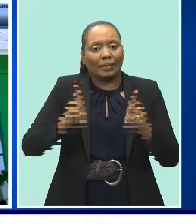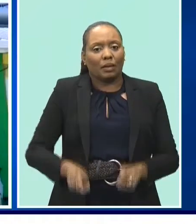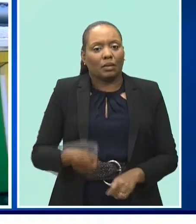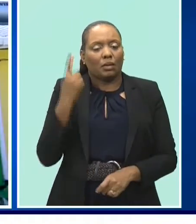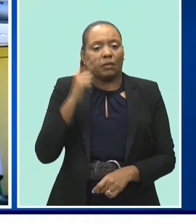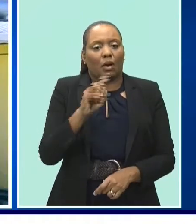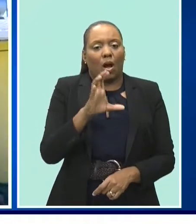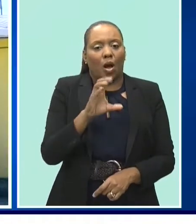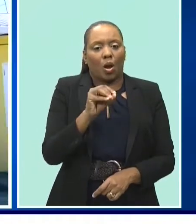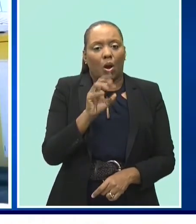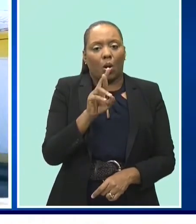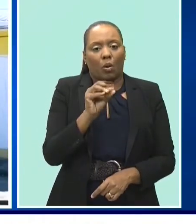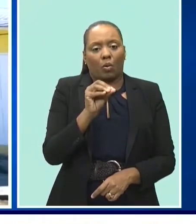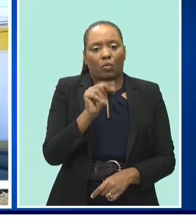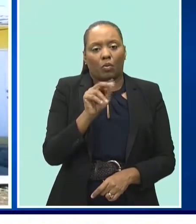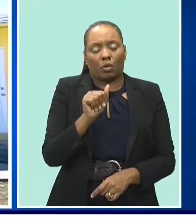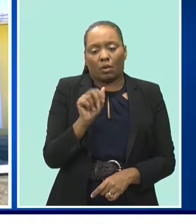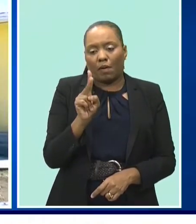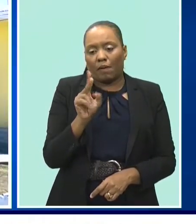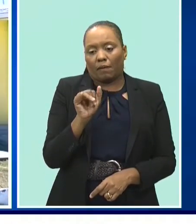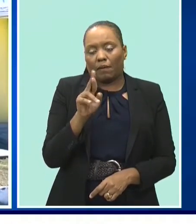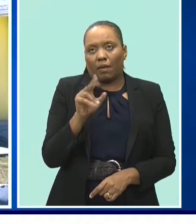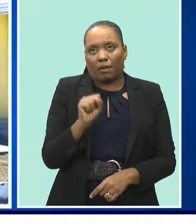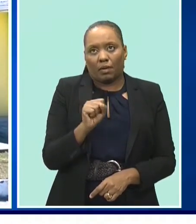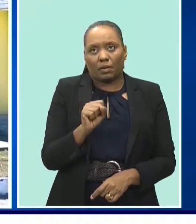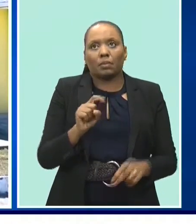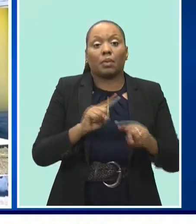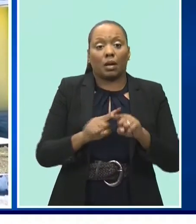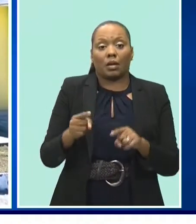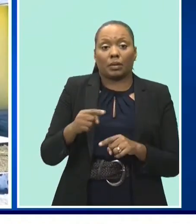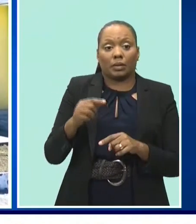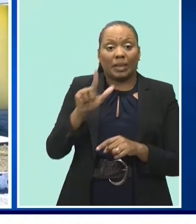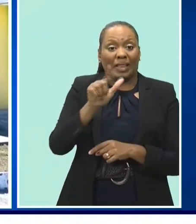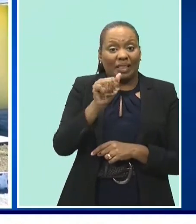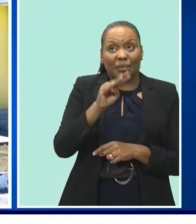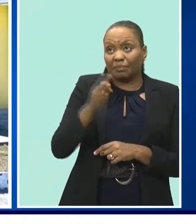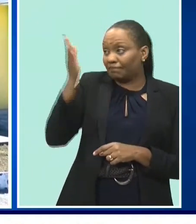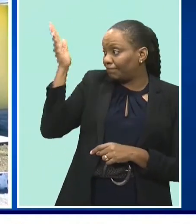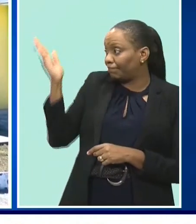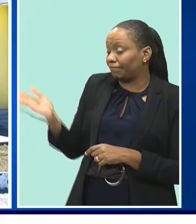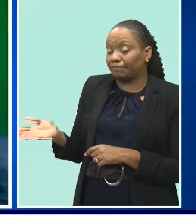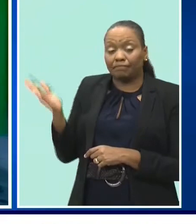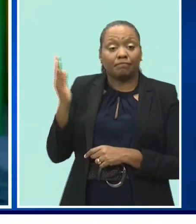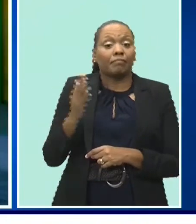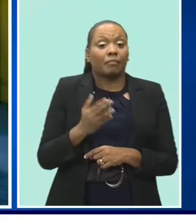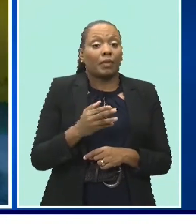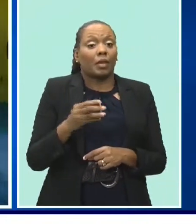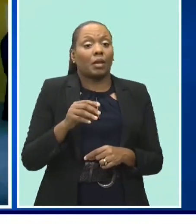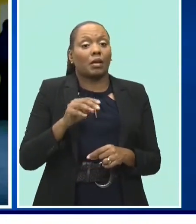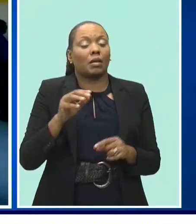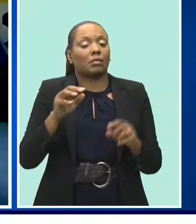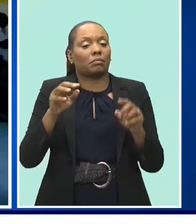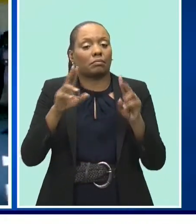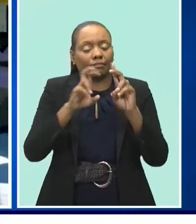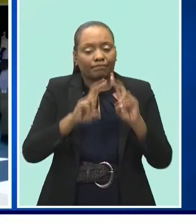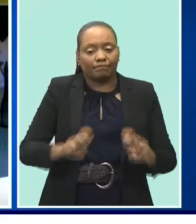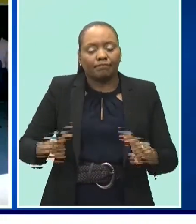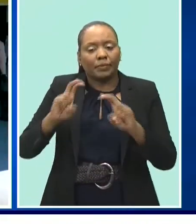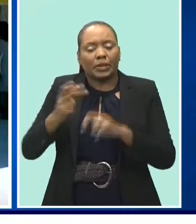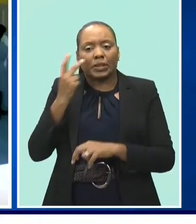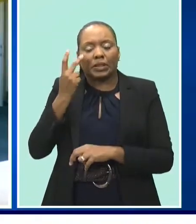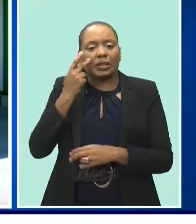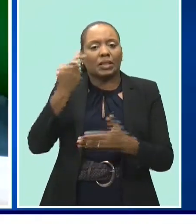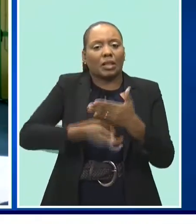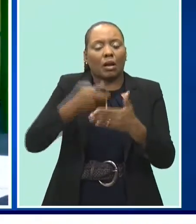coronavirus, but Dr. George says the Best Dos Santos laboratory, which has the infrastructure in place, has contacted CARFA to determine the cost